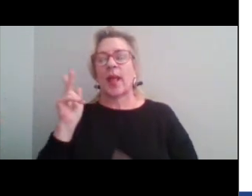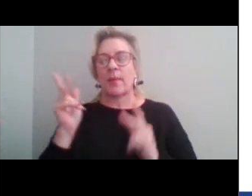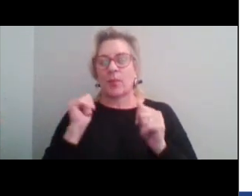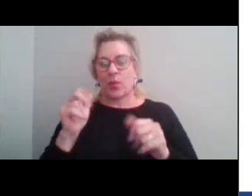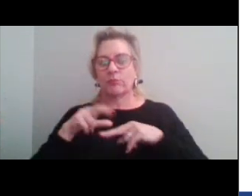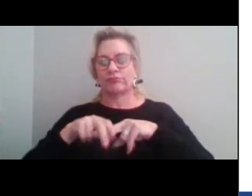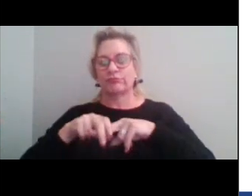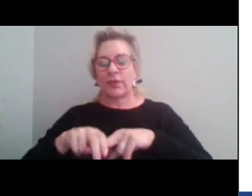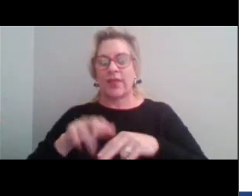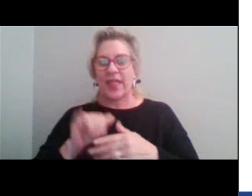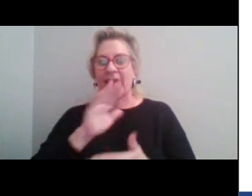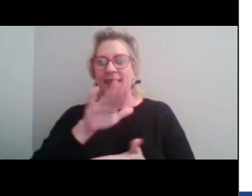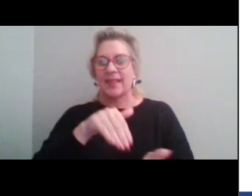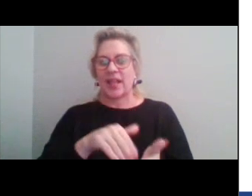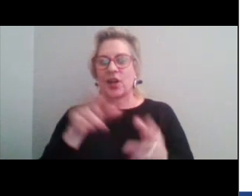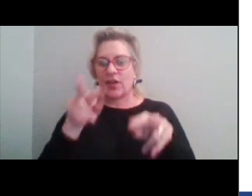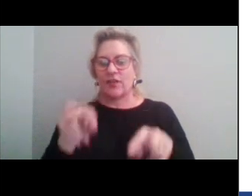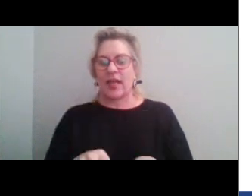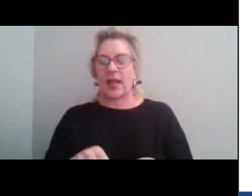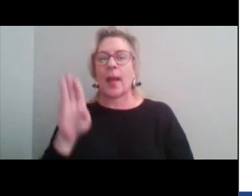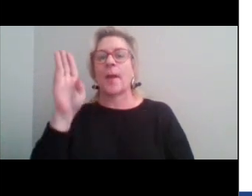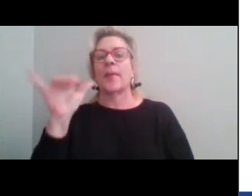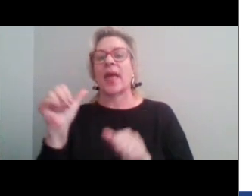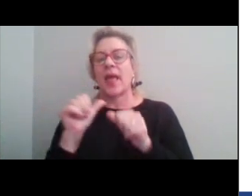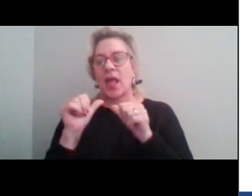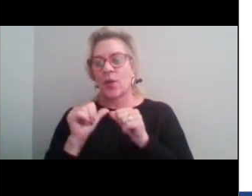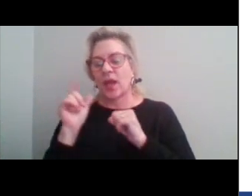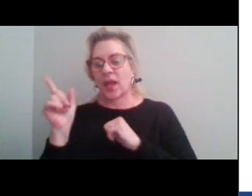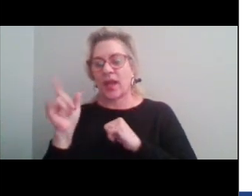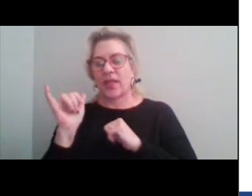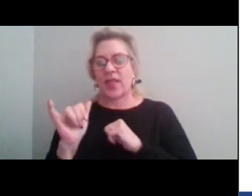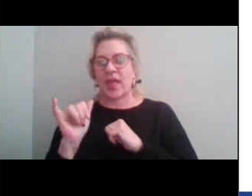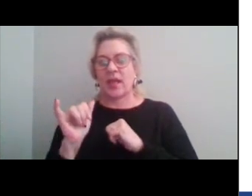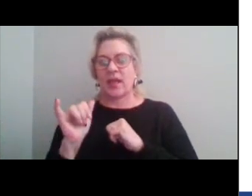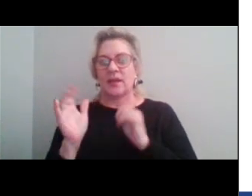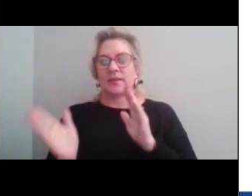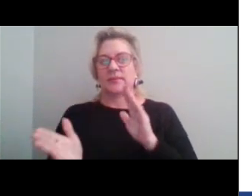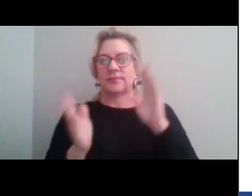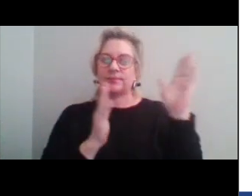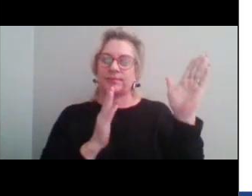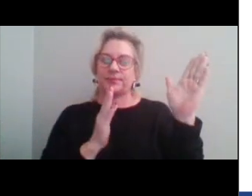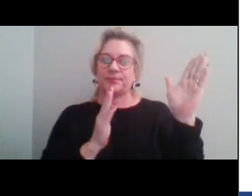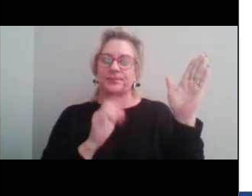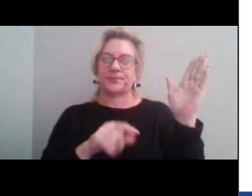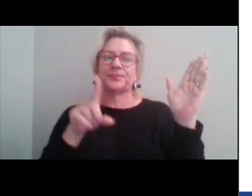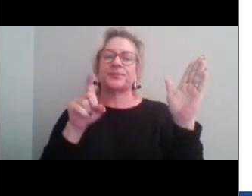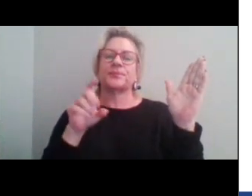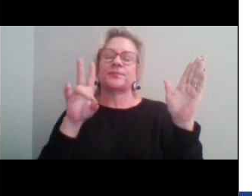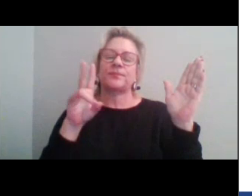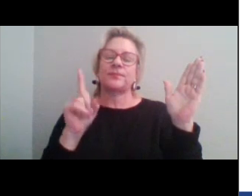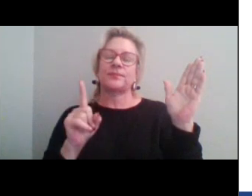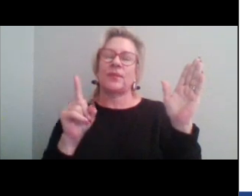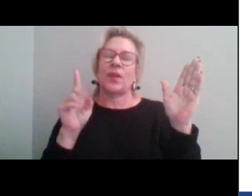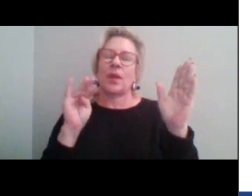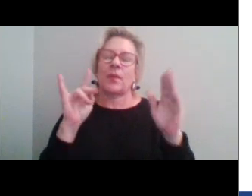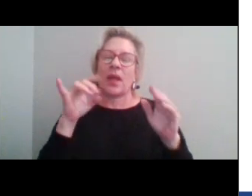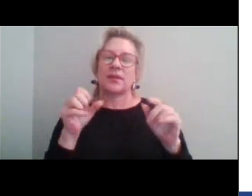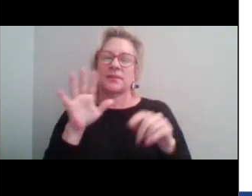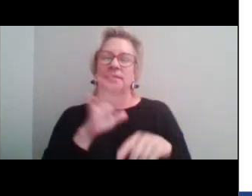That's the Central Valley. In the Bay Area, that Central Valley segment, as I mentioned, 171 miles. In the Bay Area, it's